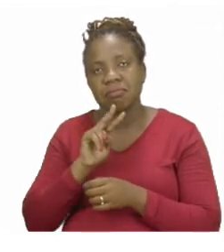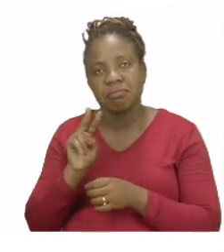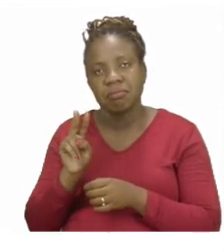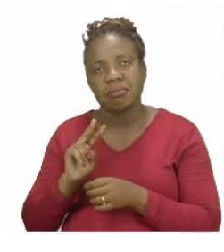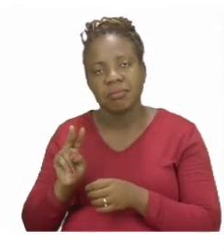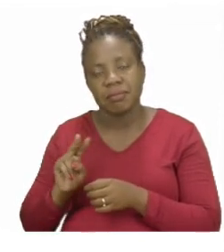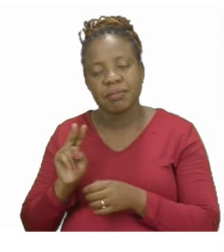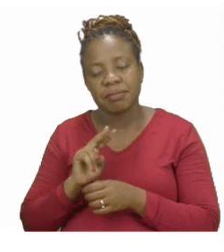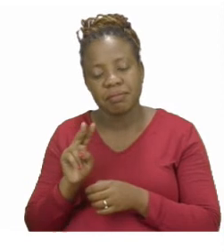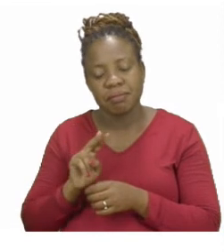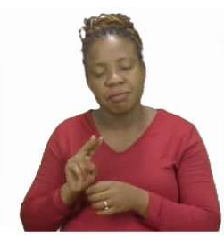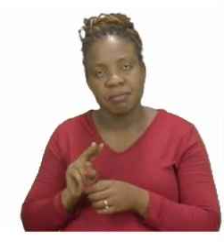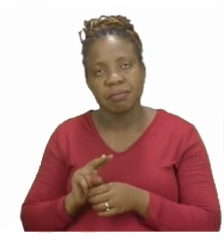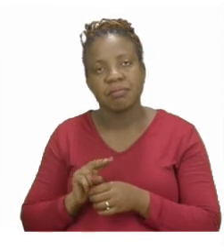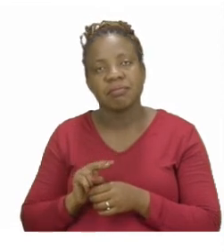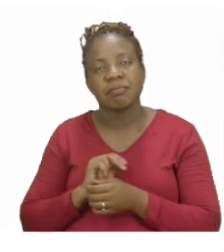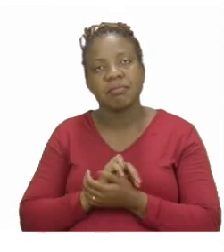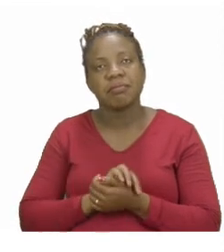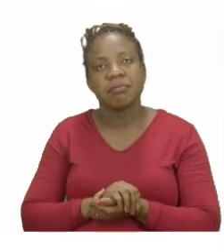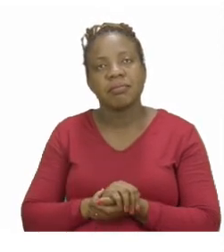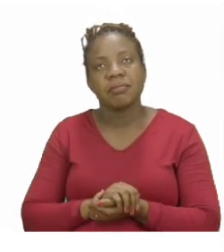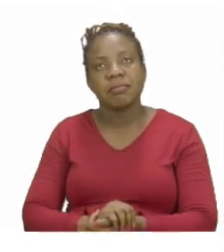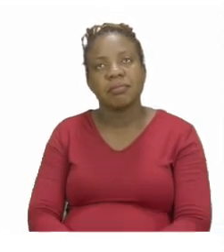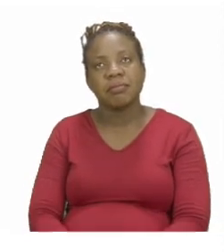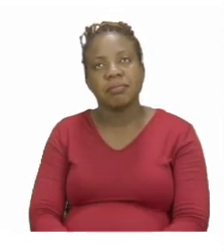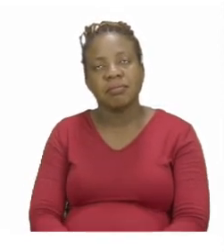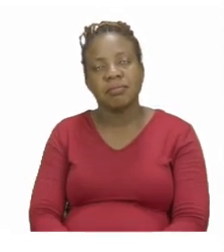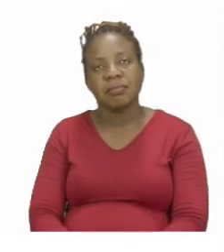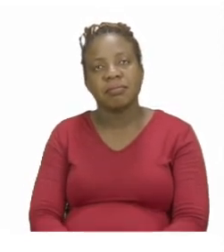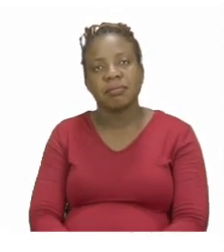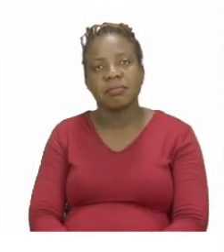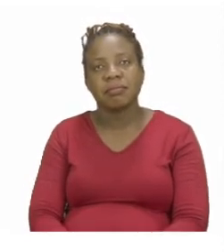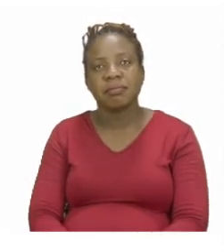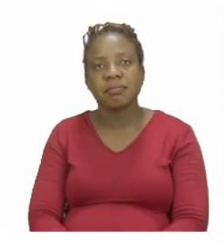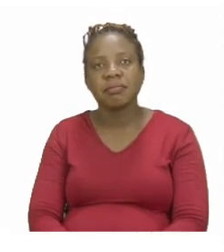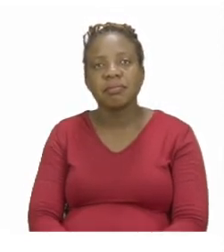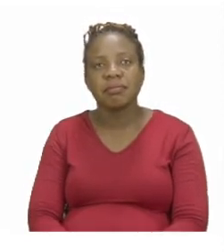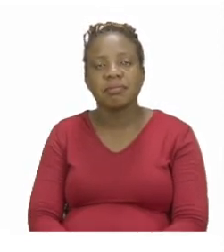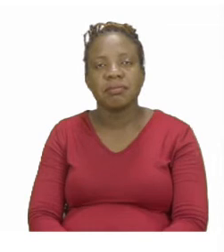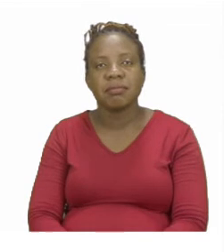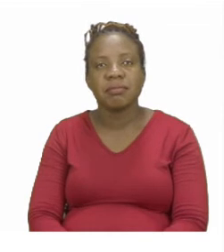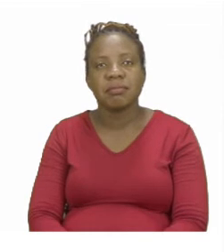born, storm, stalk, north,